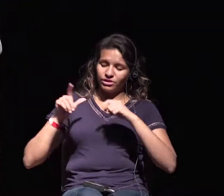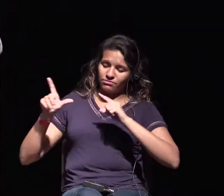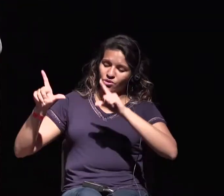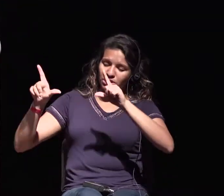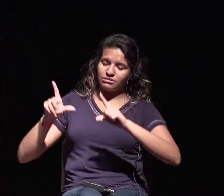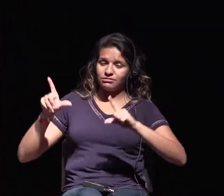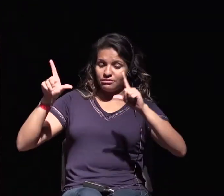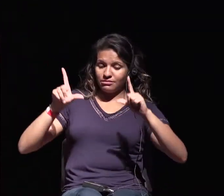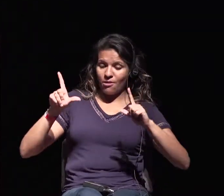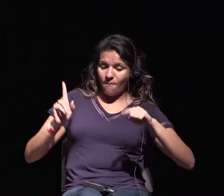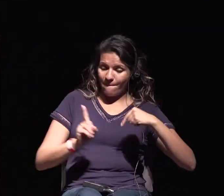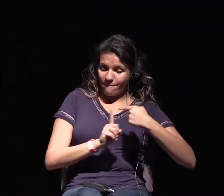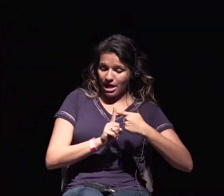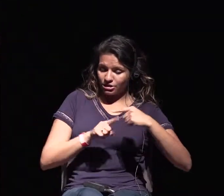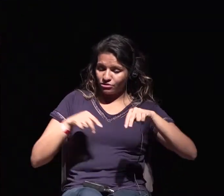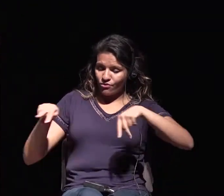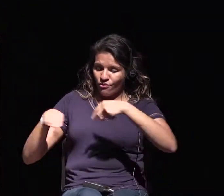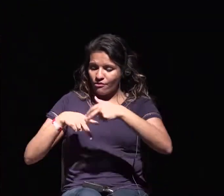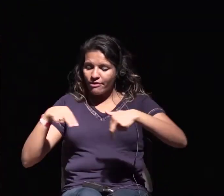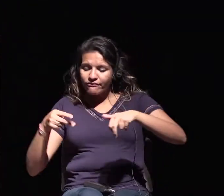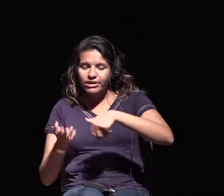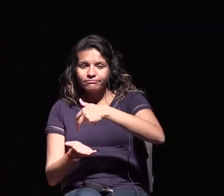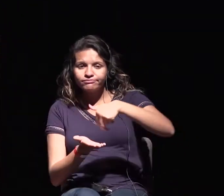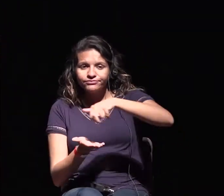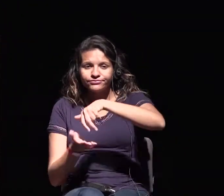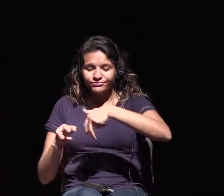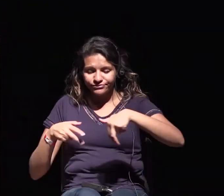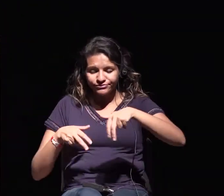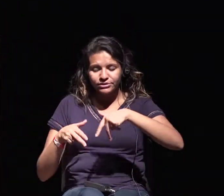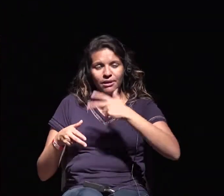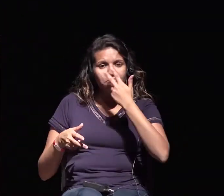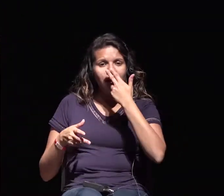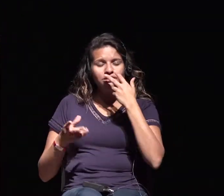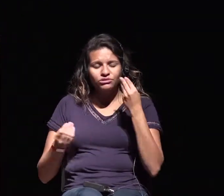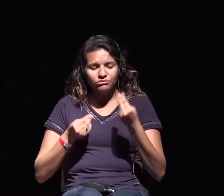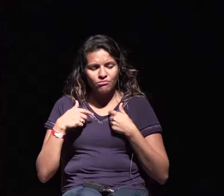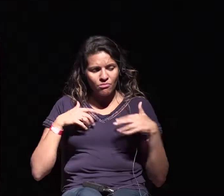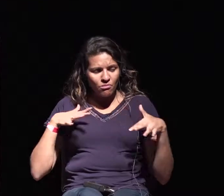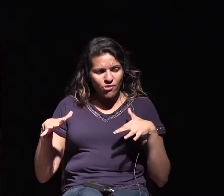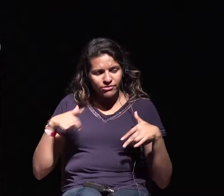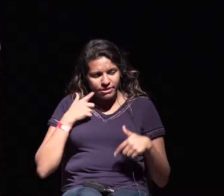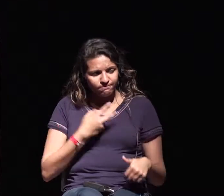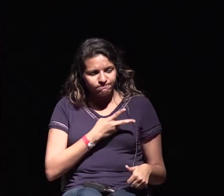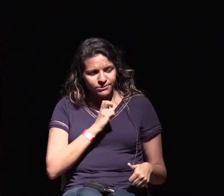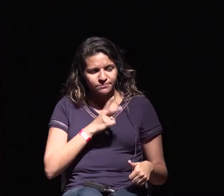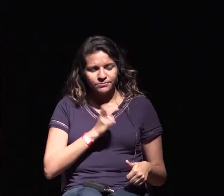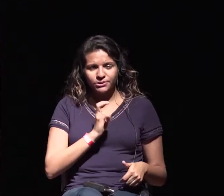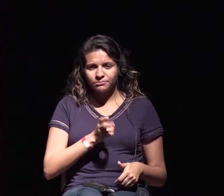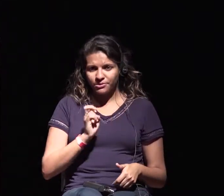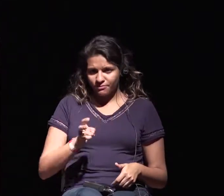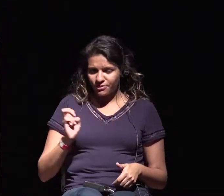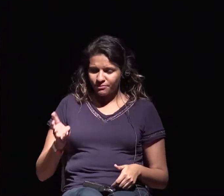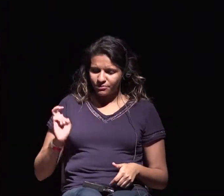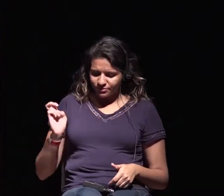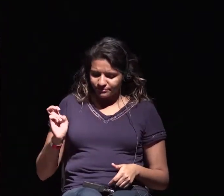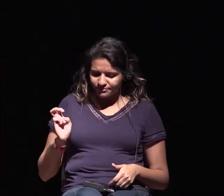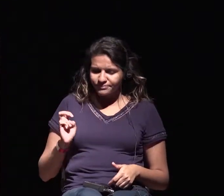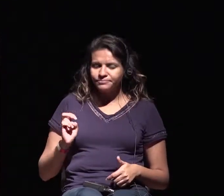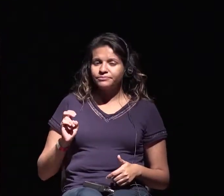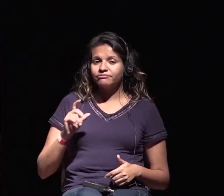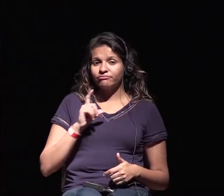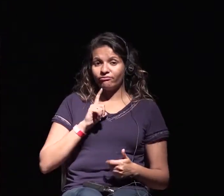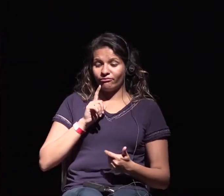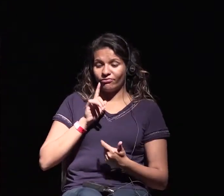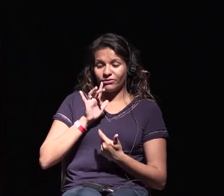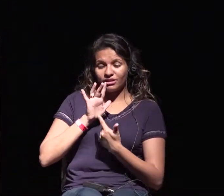exhibition. Within the title of the exhibition, the whole program is announced. A choreographed exhibition announces the choreography